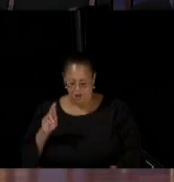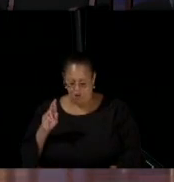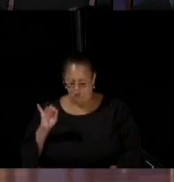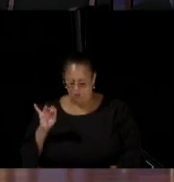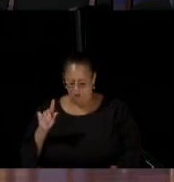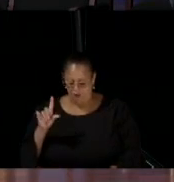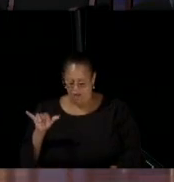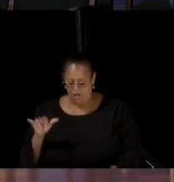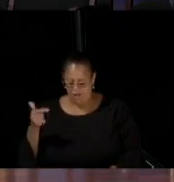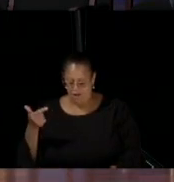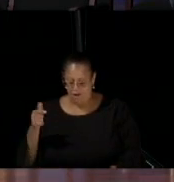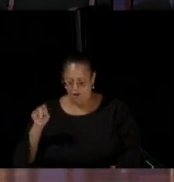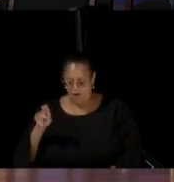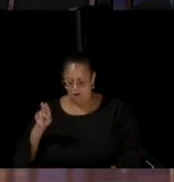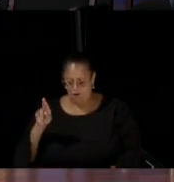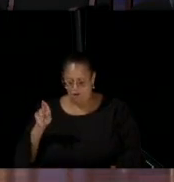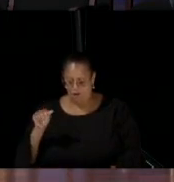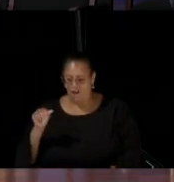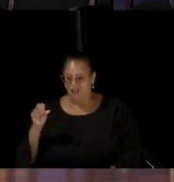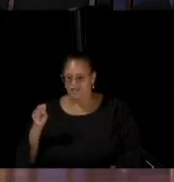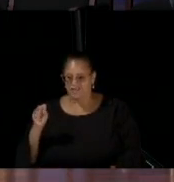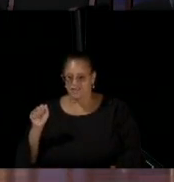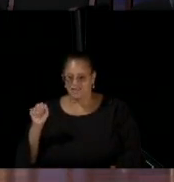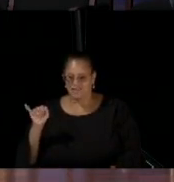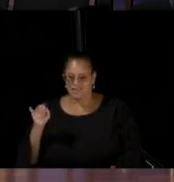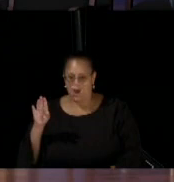Riley Garasio.